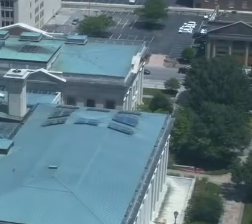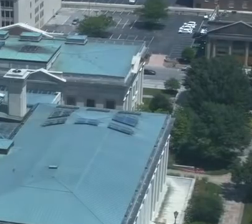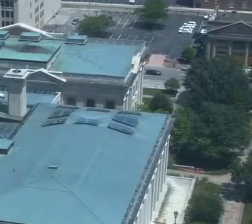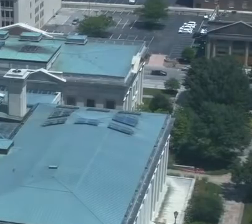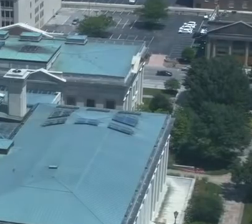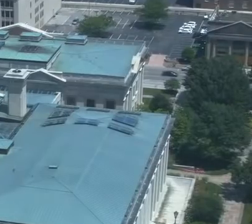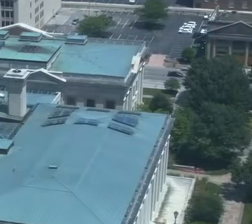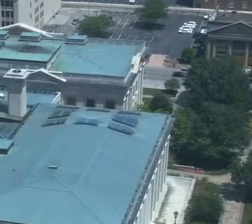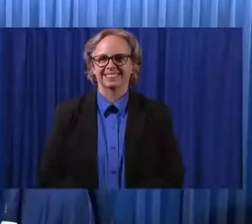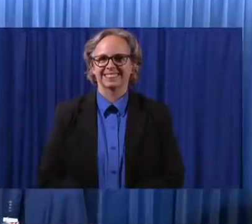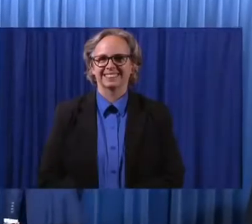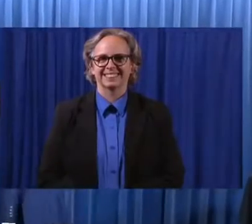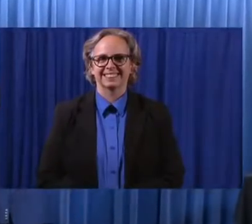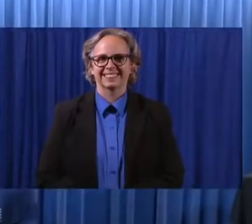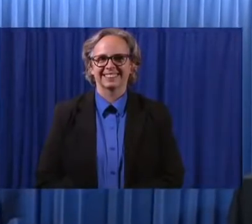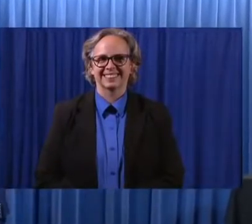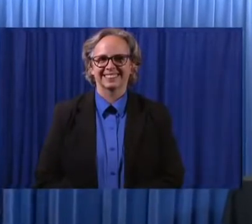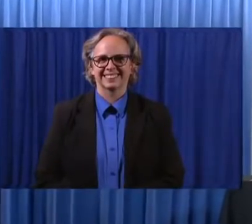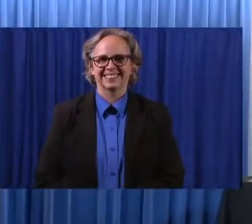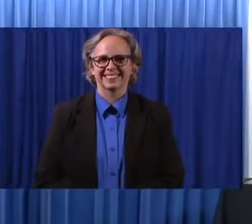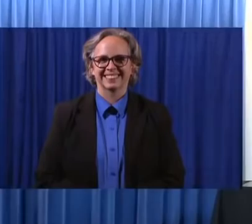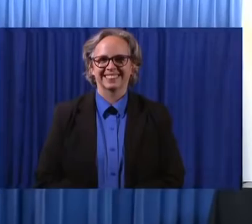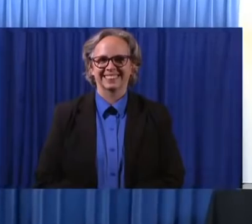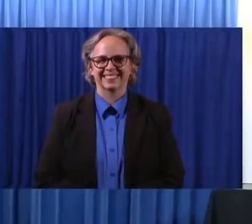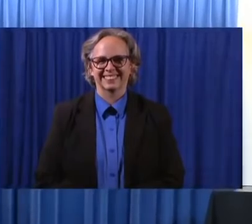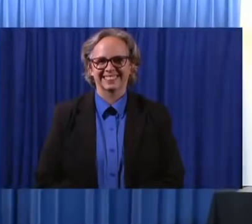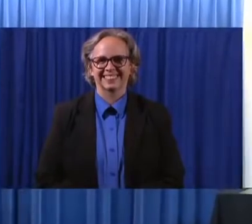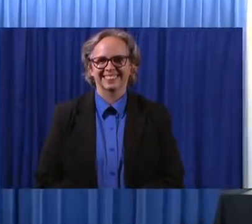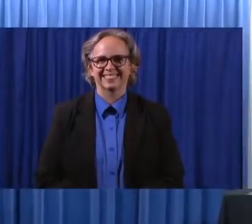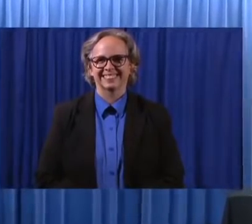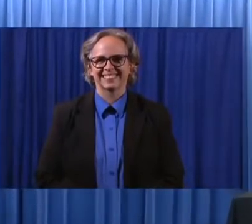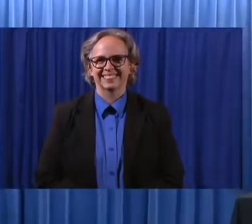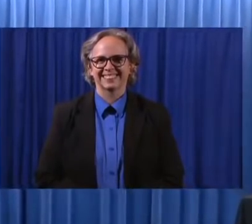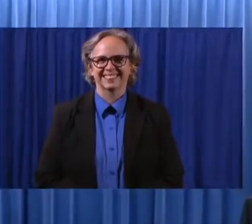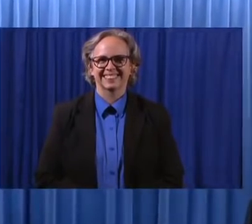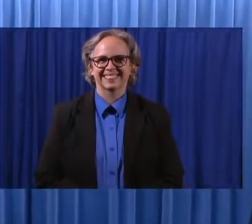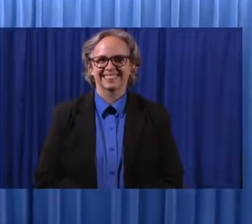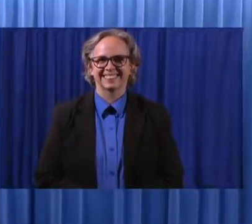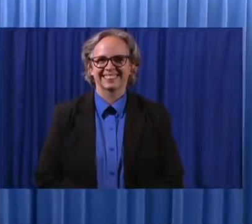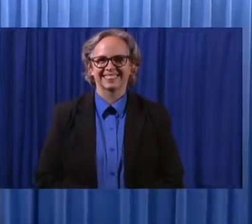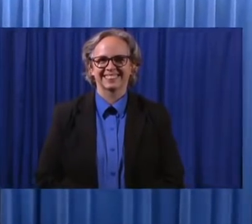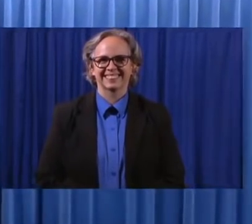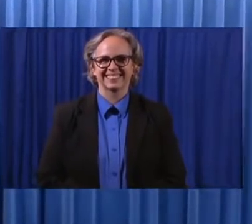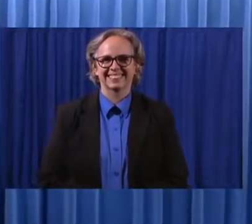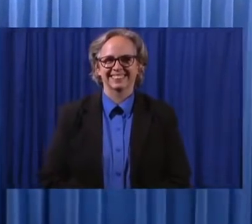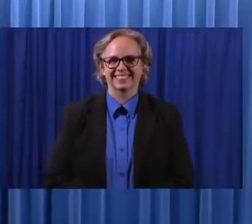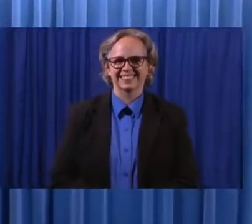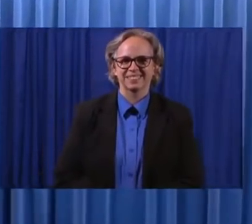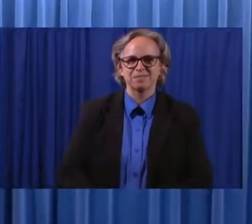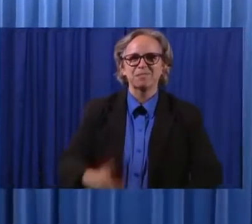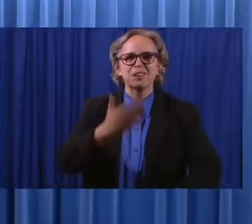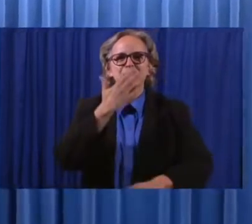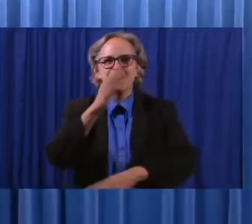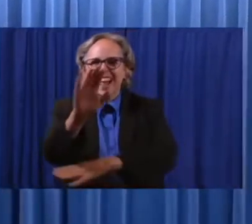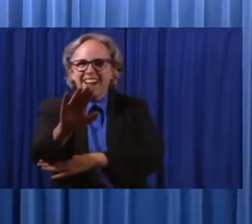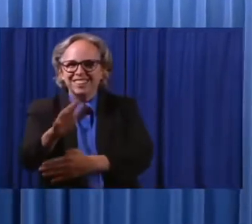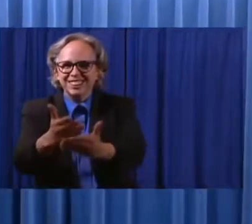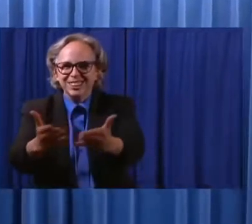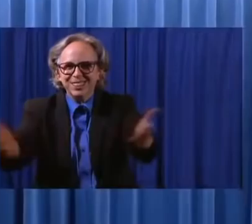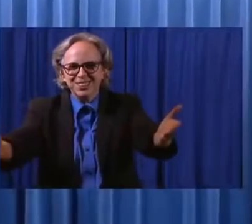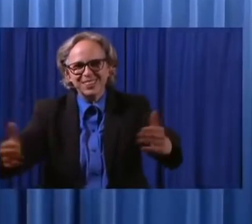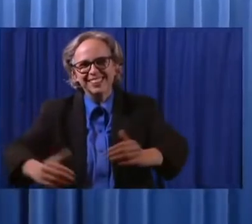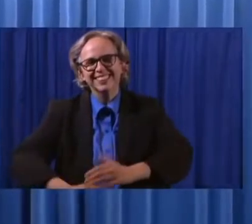892 new cases from yesterday. The number of hospitalizations up 55. The governor's at the podium. Let's listen in.